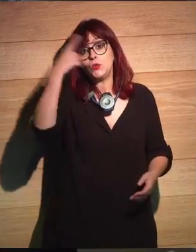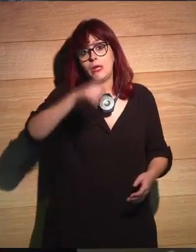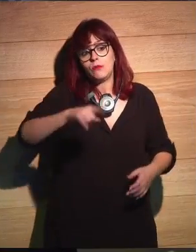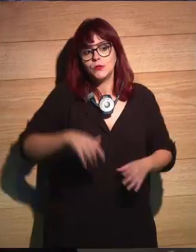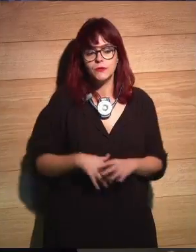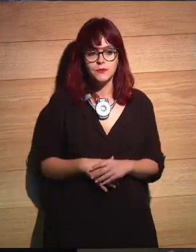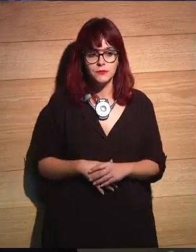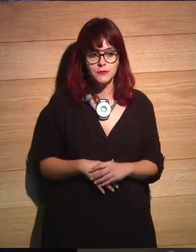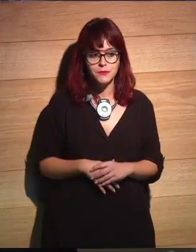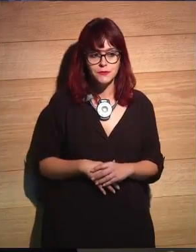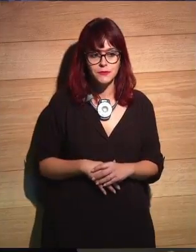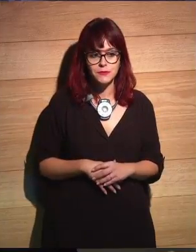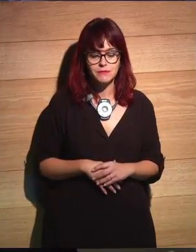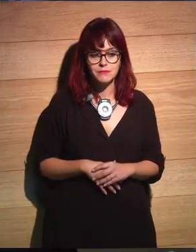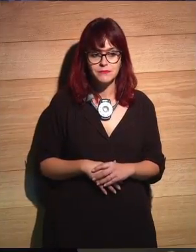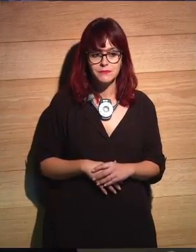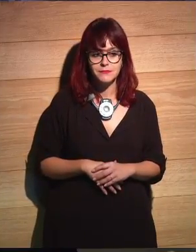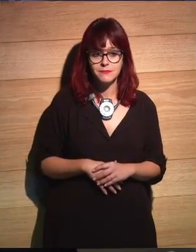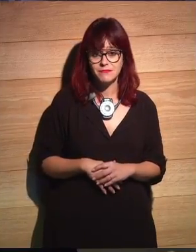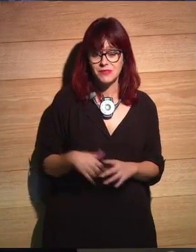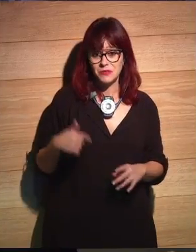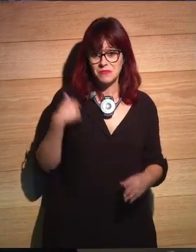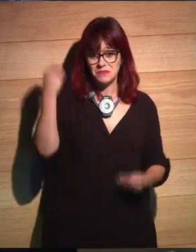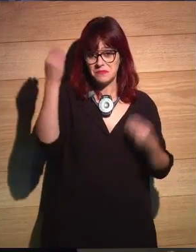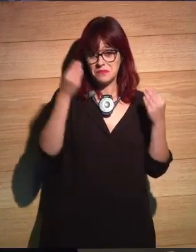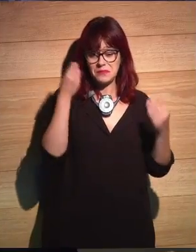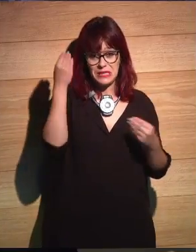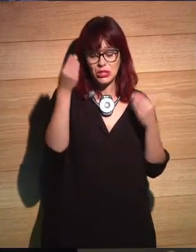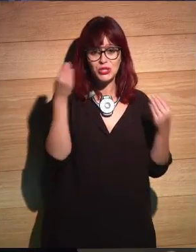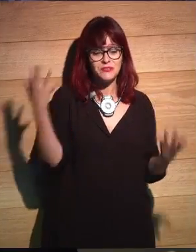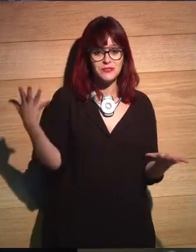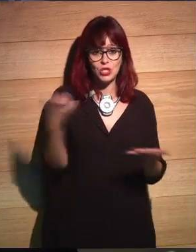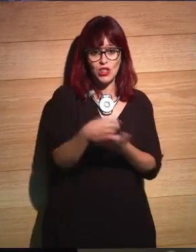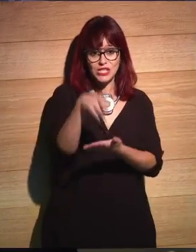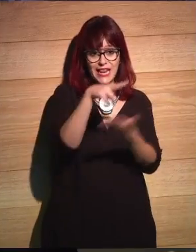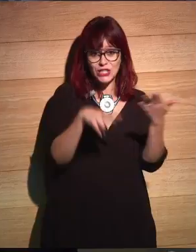If we only knew. All readers are looking for